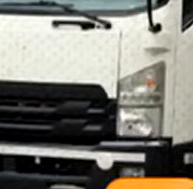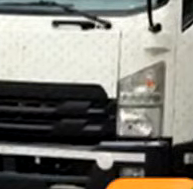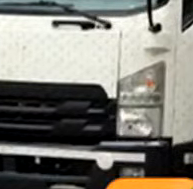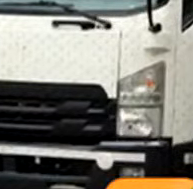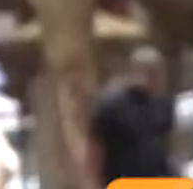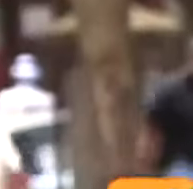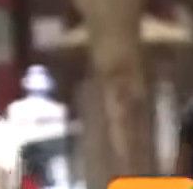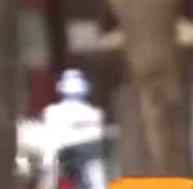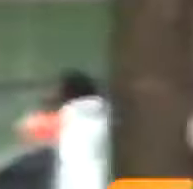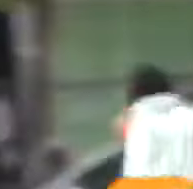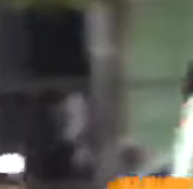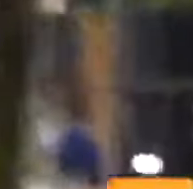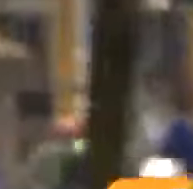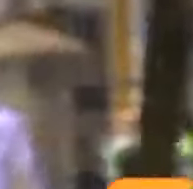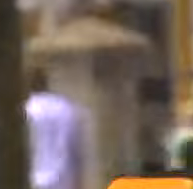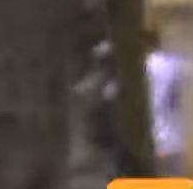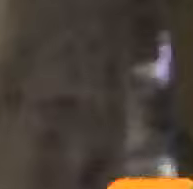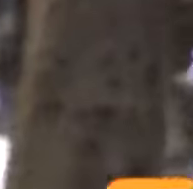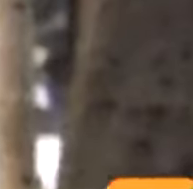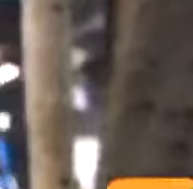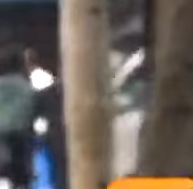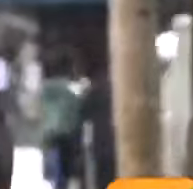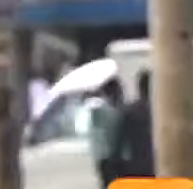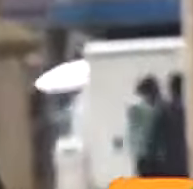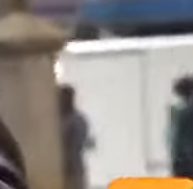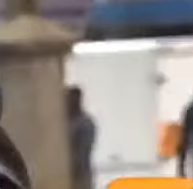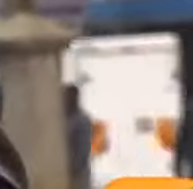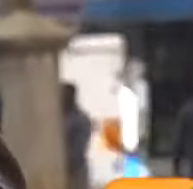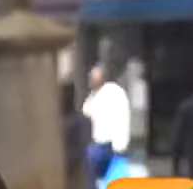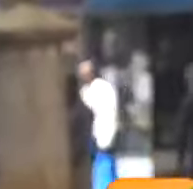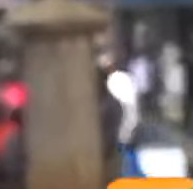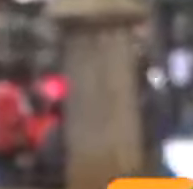on-street parking. And we are children over them.